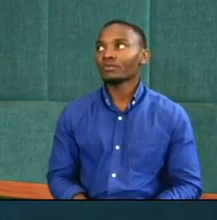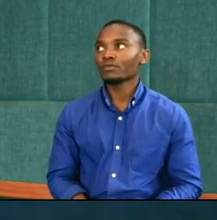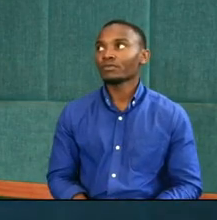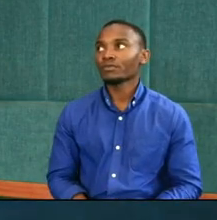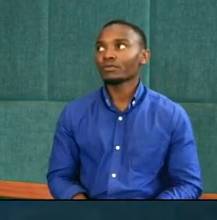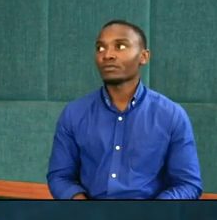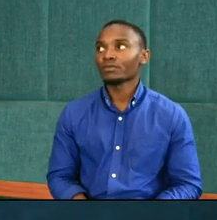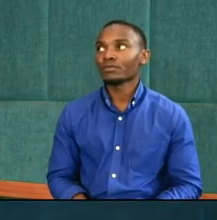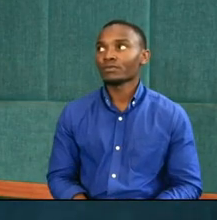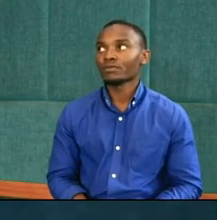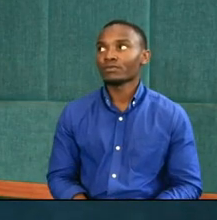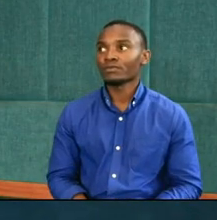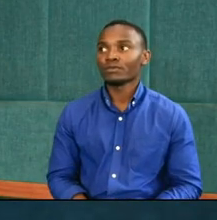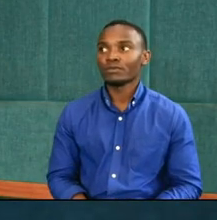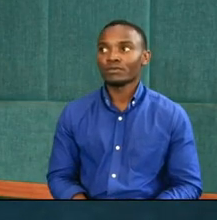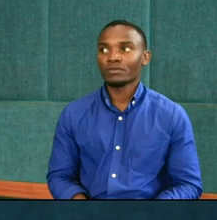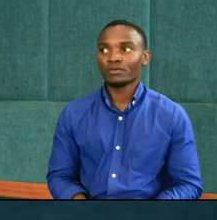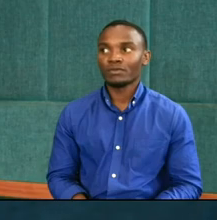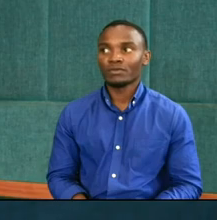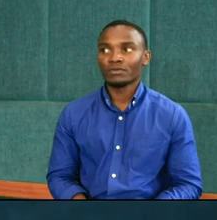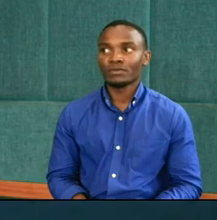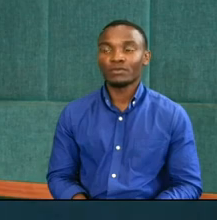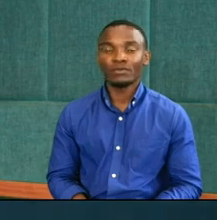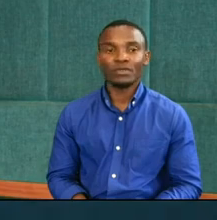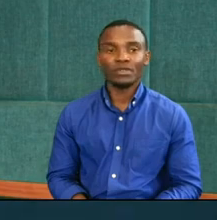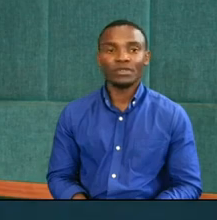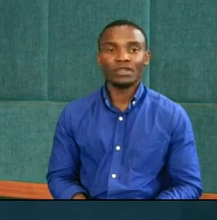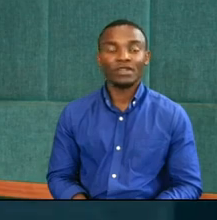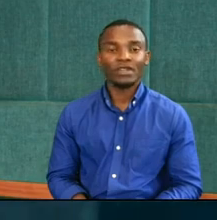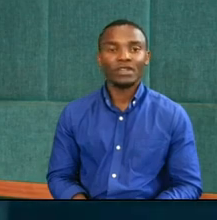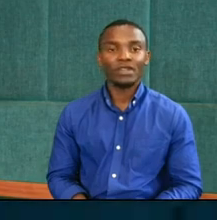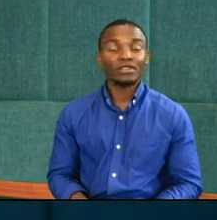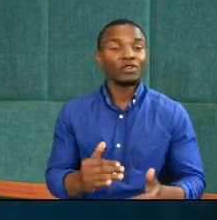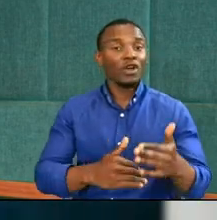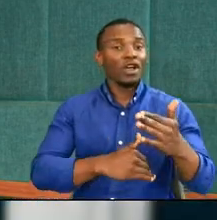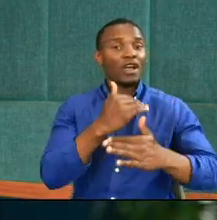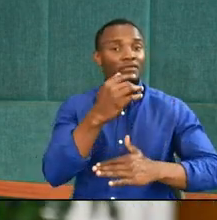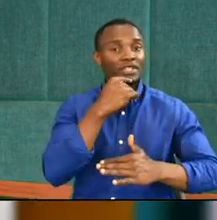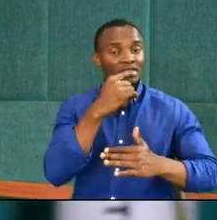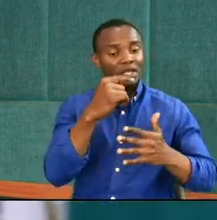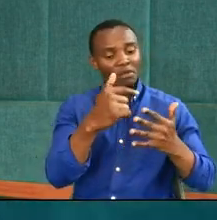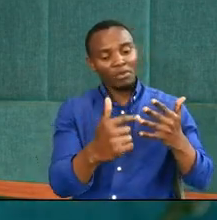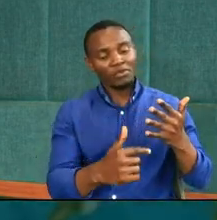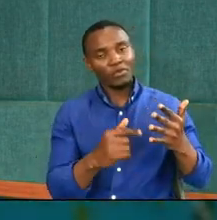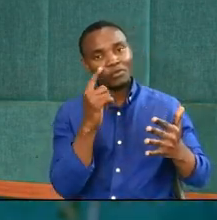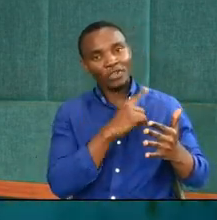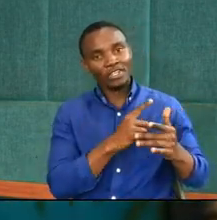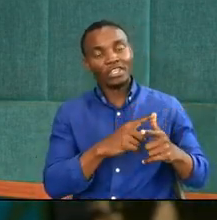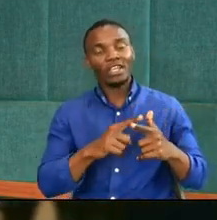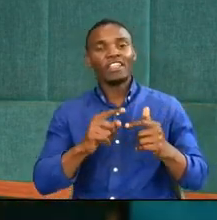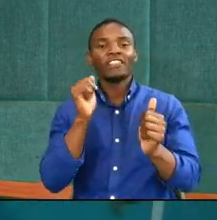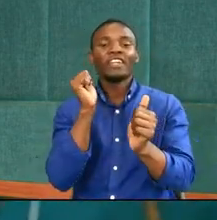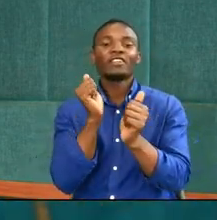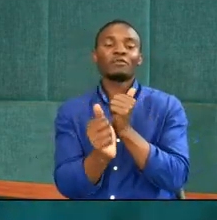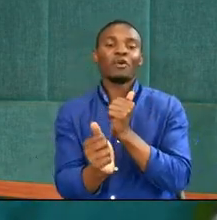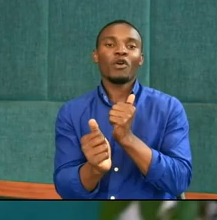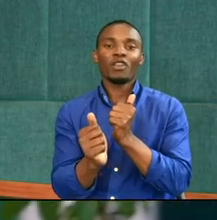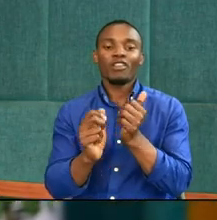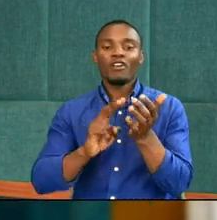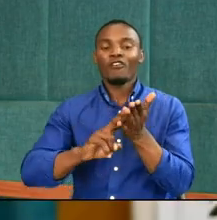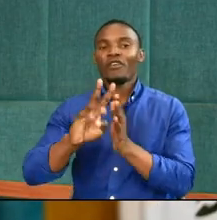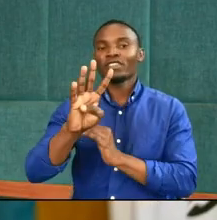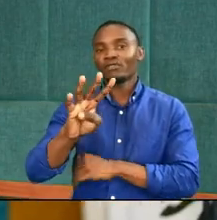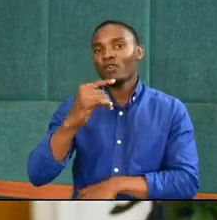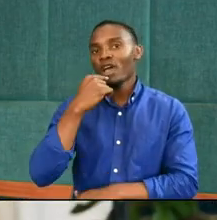If you're a member of this church, this should trouble you. After saying that, Paul then went on to verse 4.